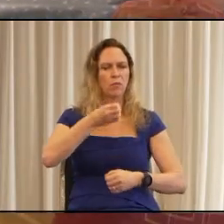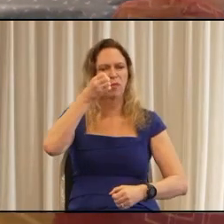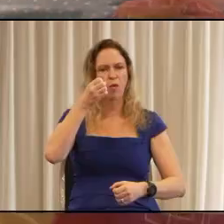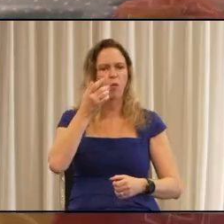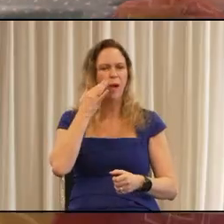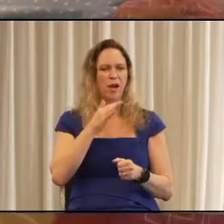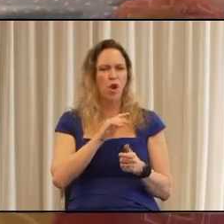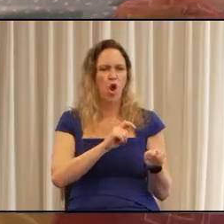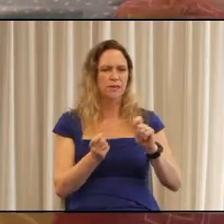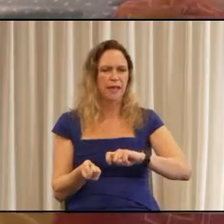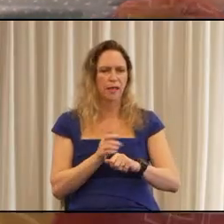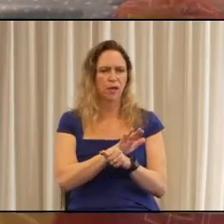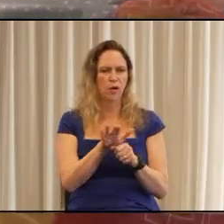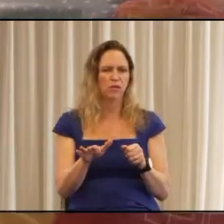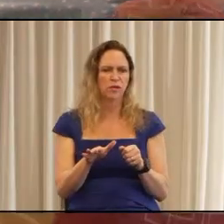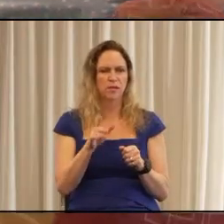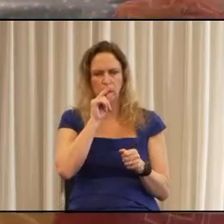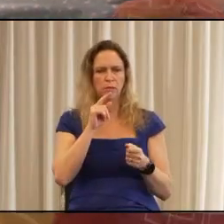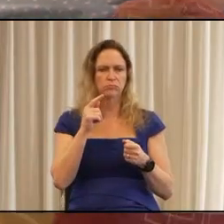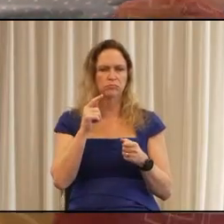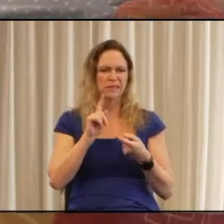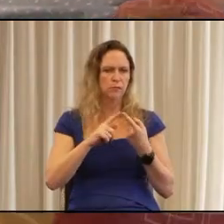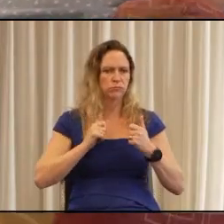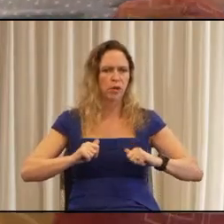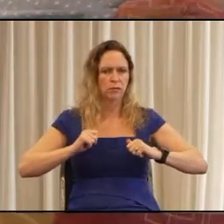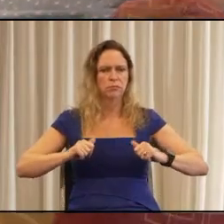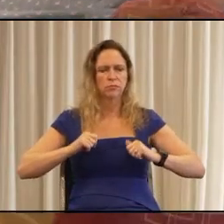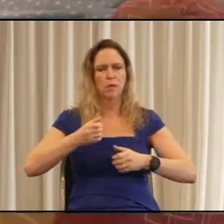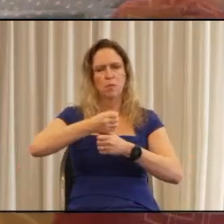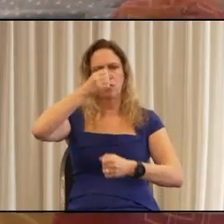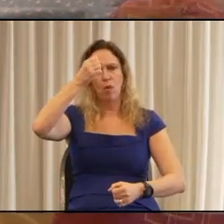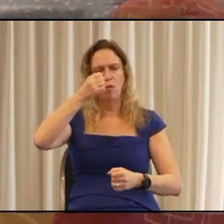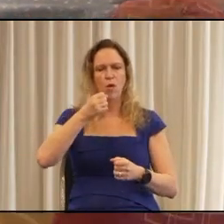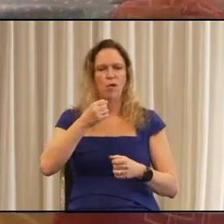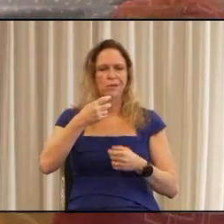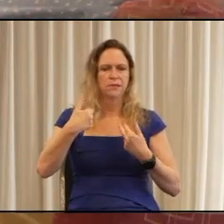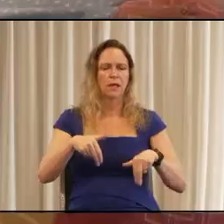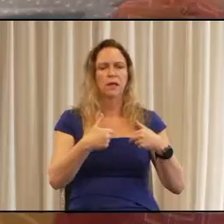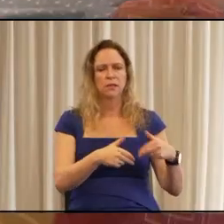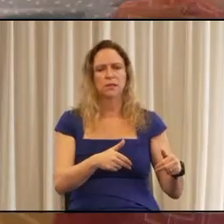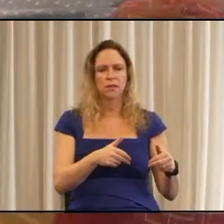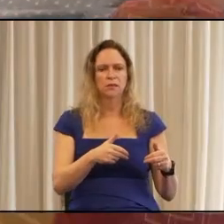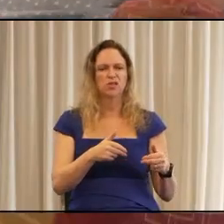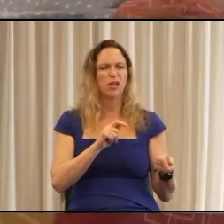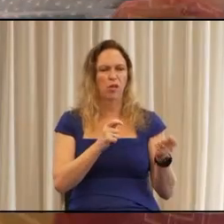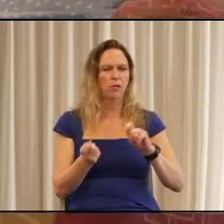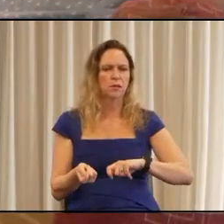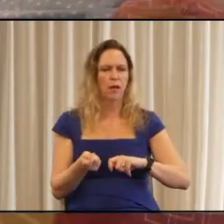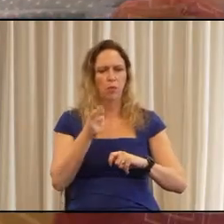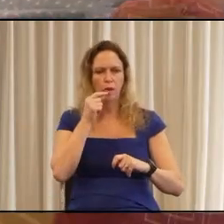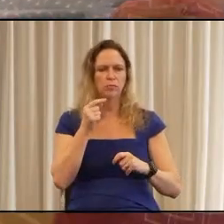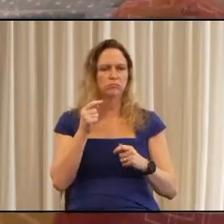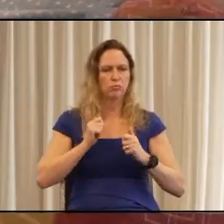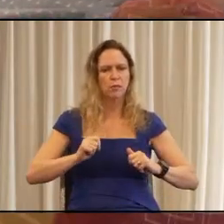could continue. And so we had the pole set up in the backyard for quite a period of time during COVID. And so it